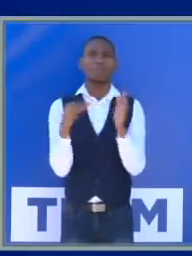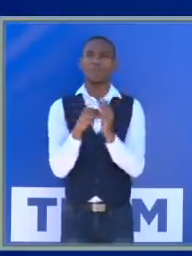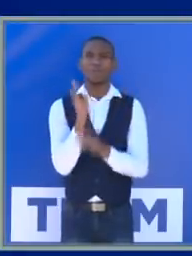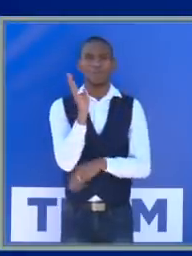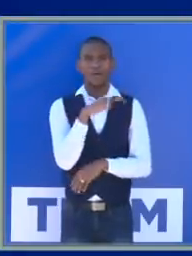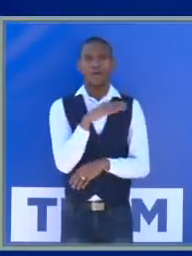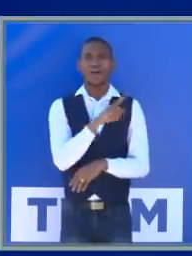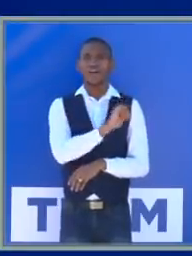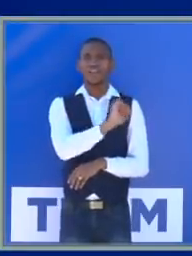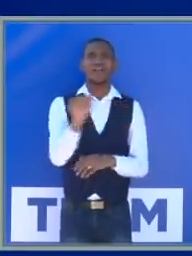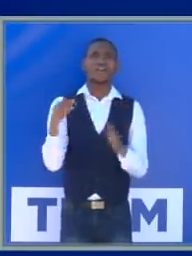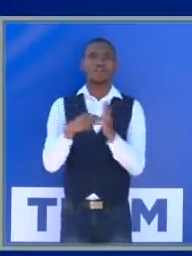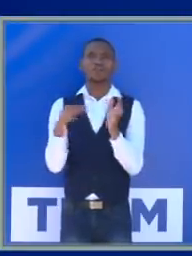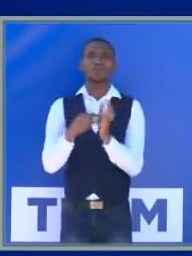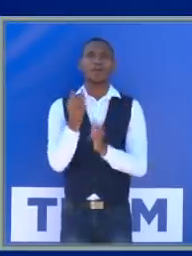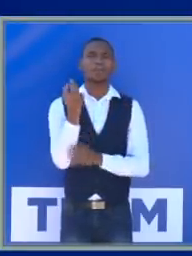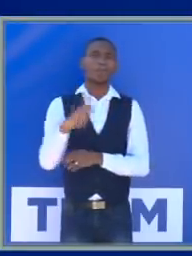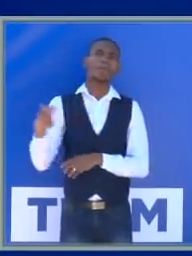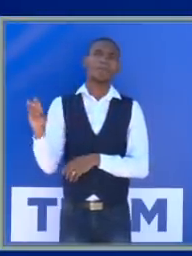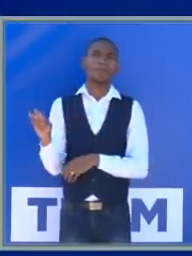Their future has been stolen.